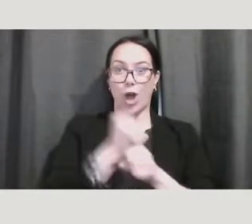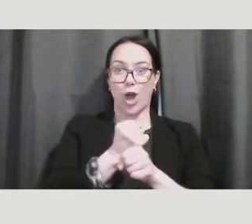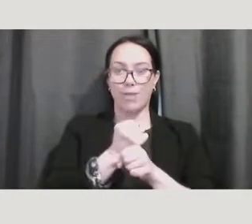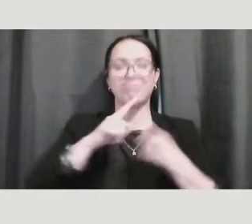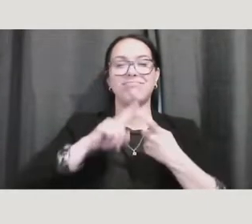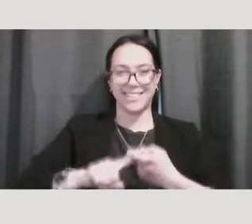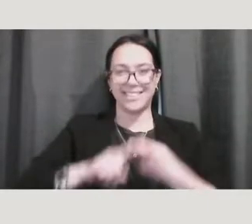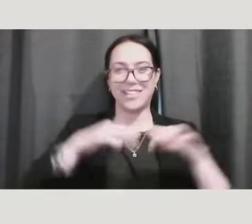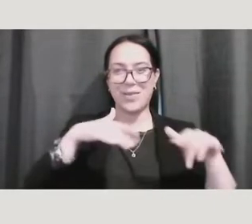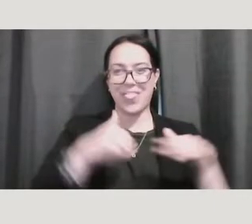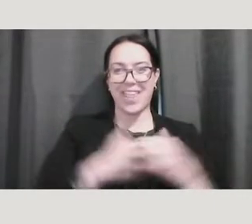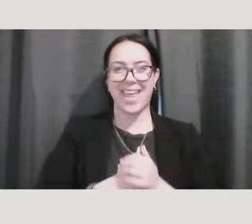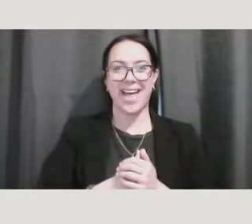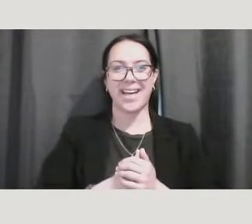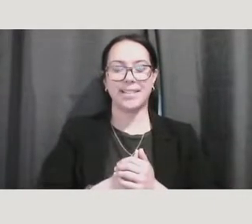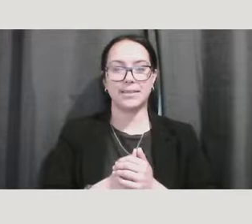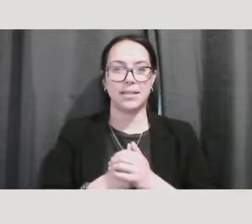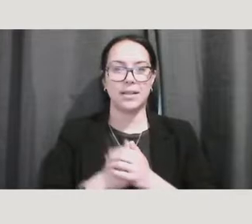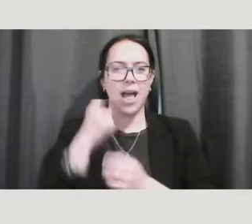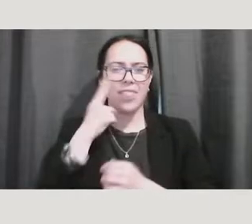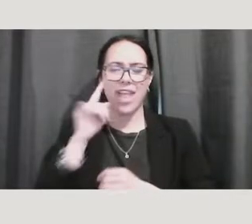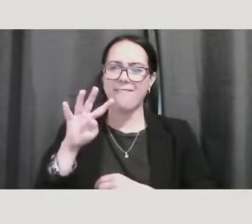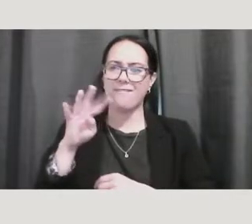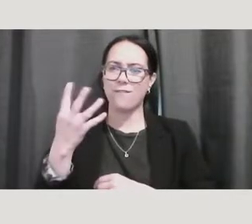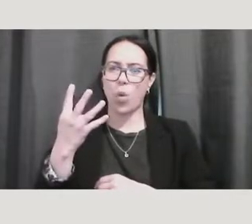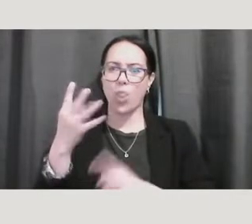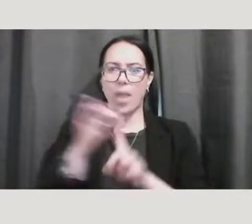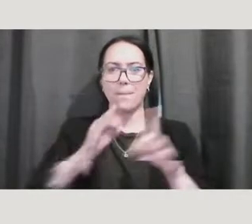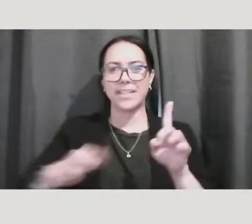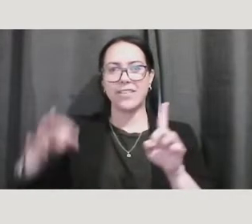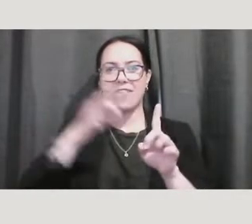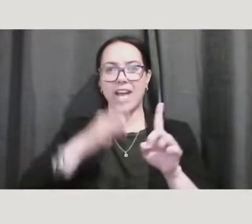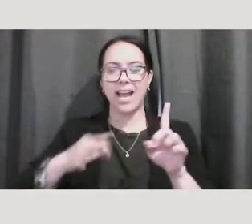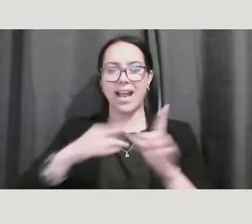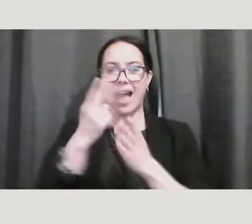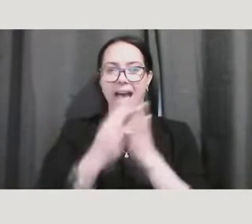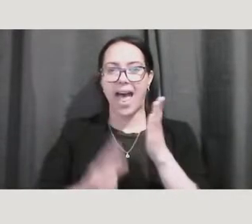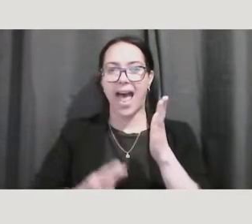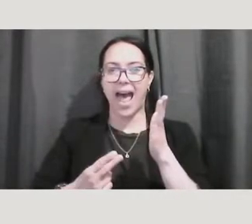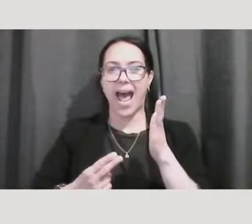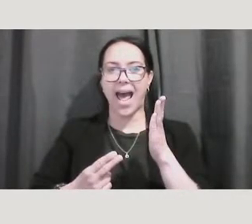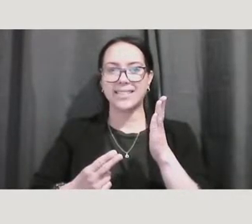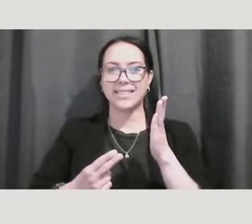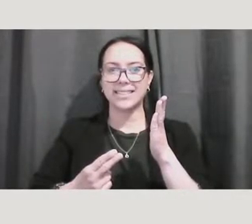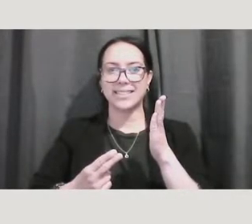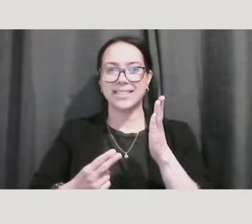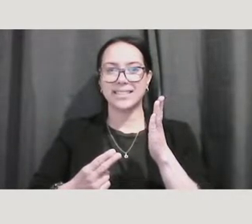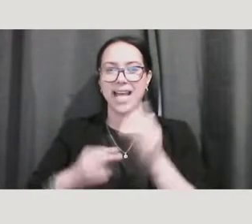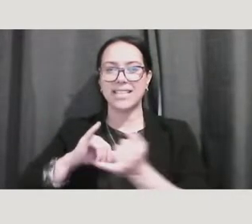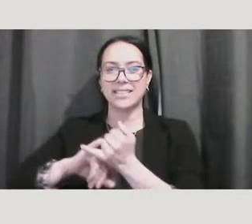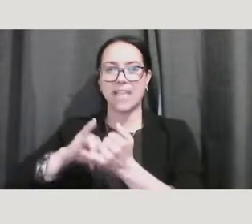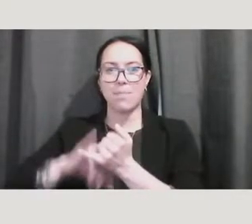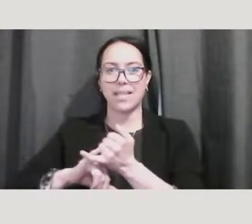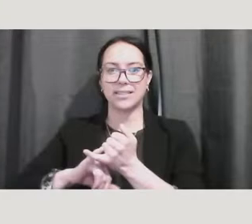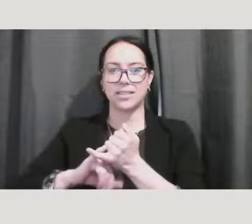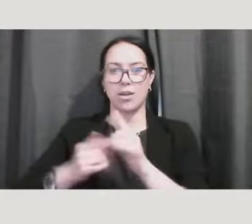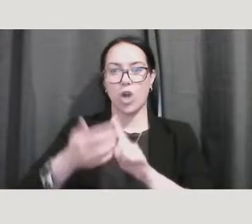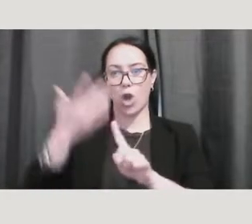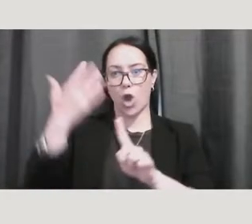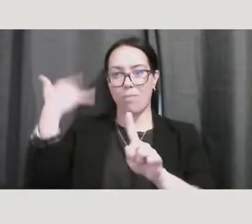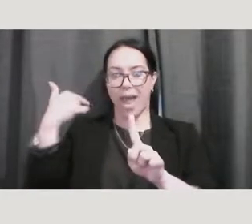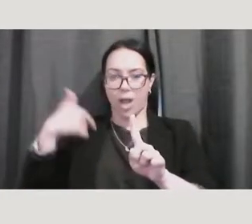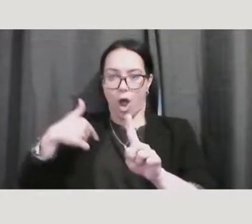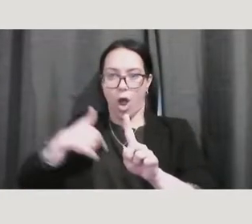a second Pacifica I think fourth Pacific art Summit uh going all the way back from being an emerging artist thank you